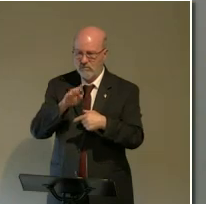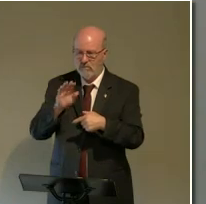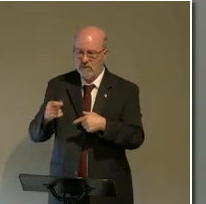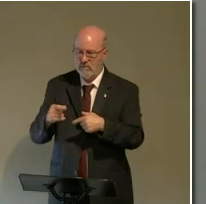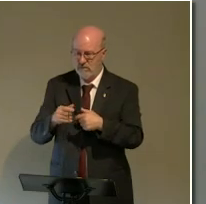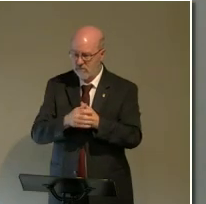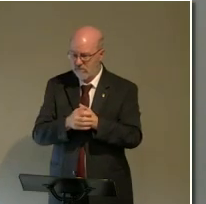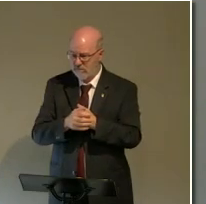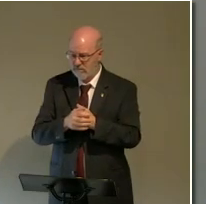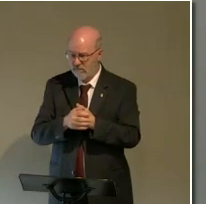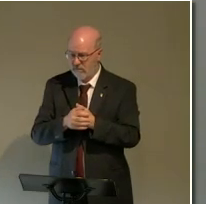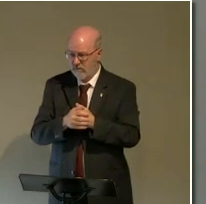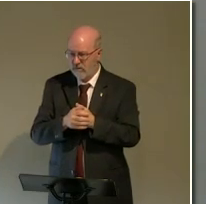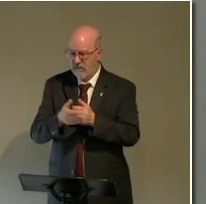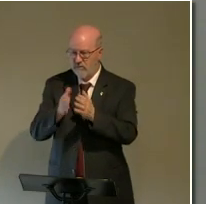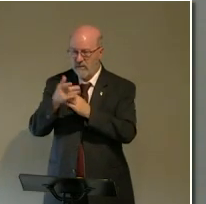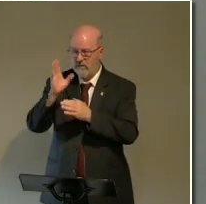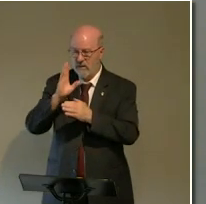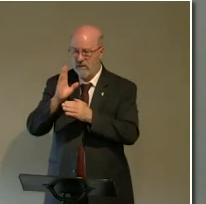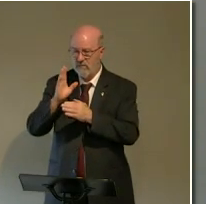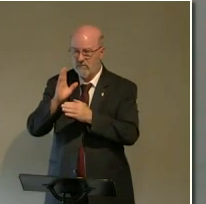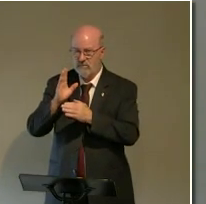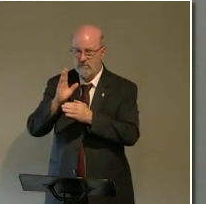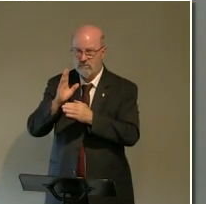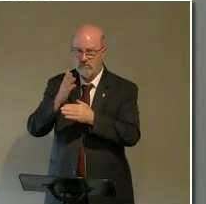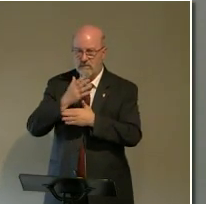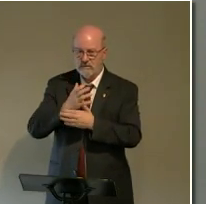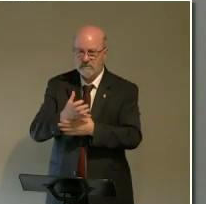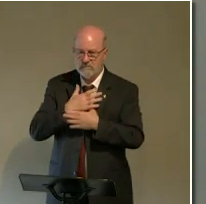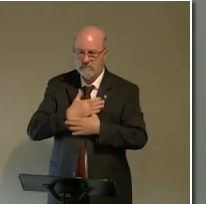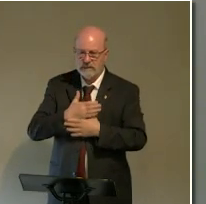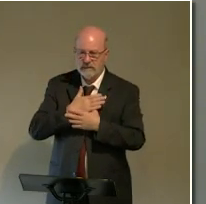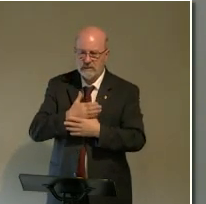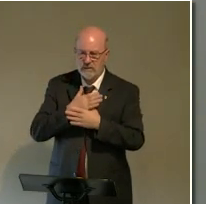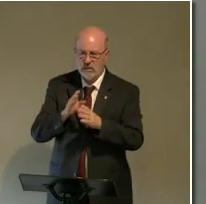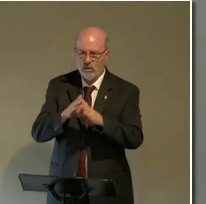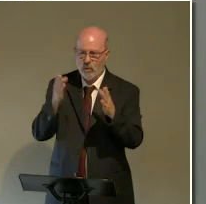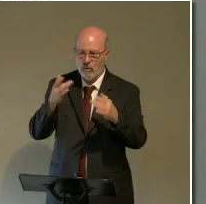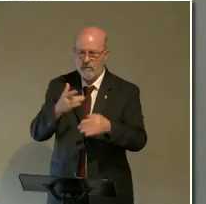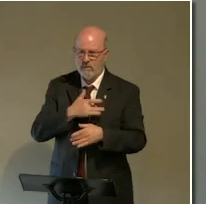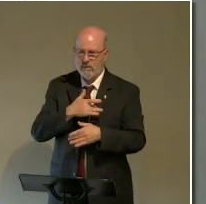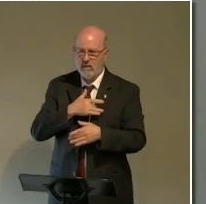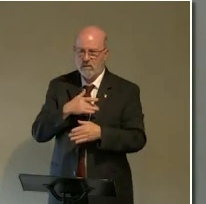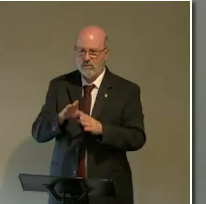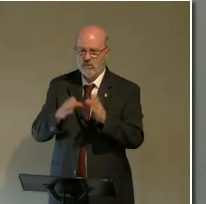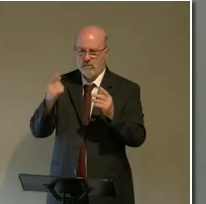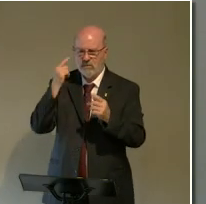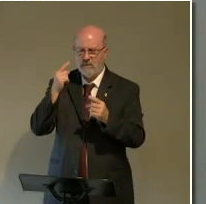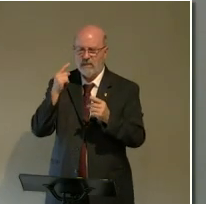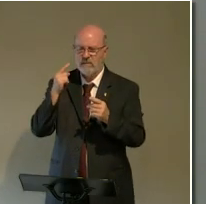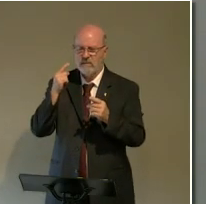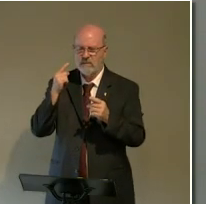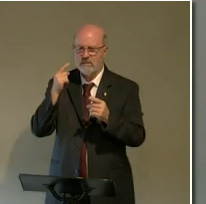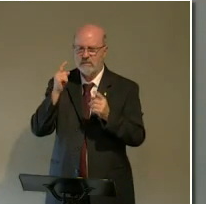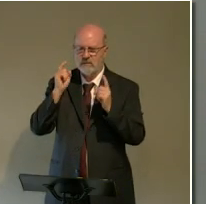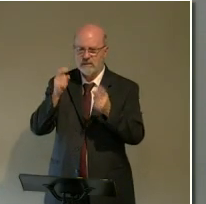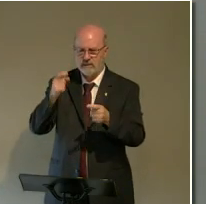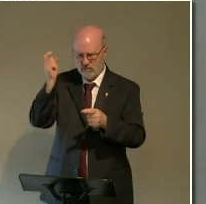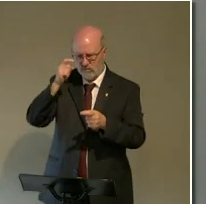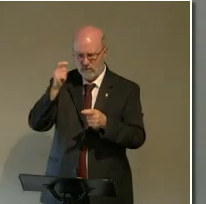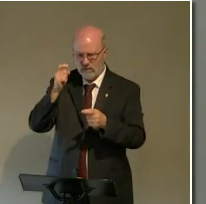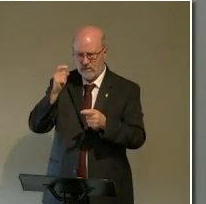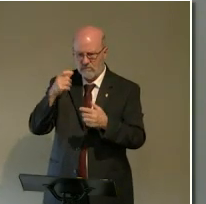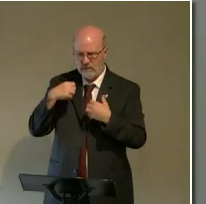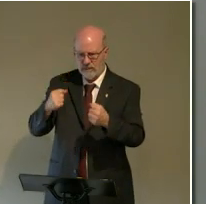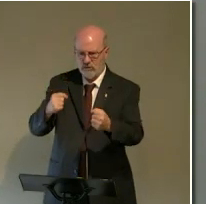barbecue. And you ask God to please open their hearts, open their minds, give you the wisdom, give you